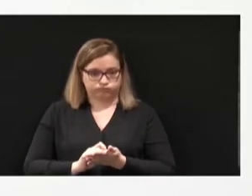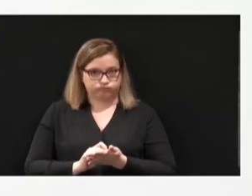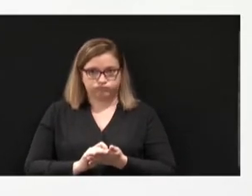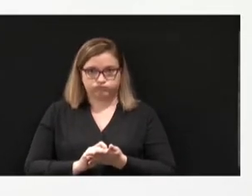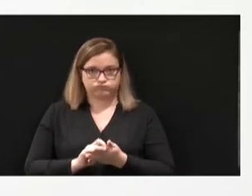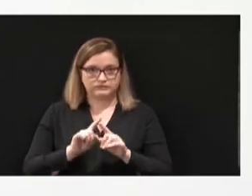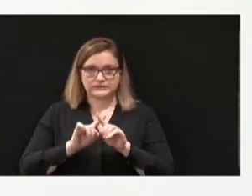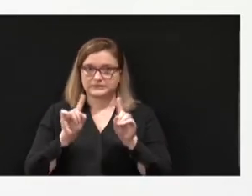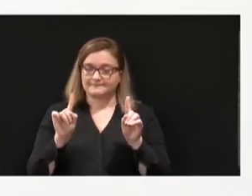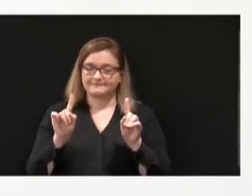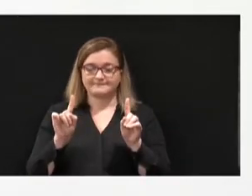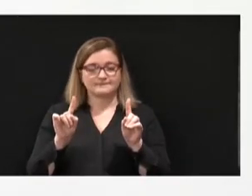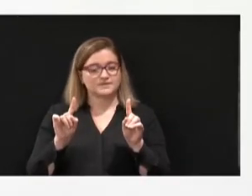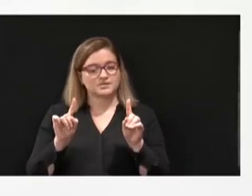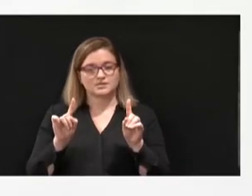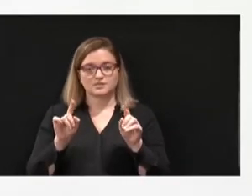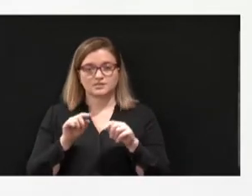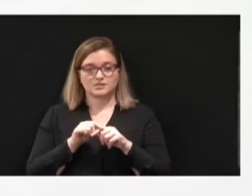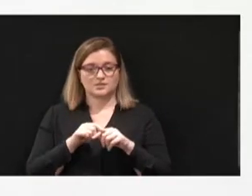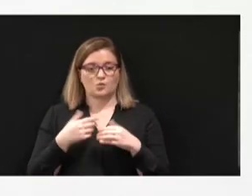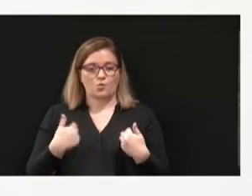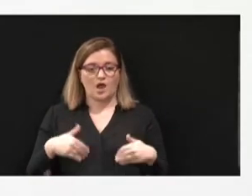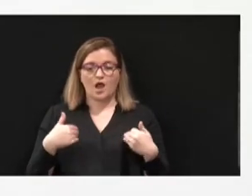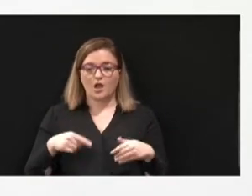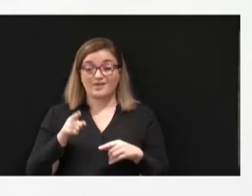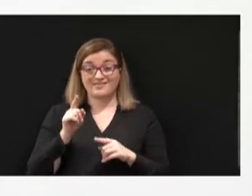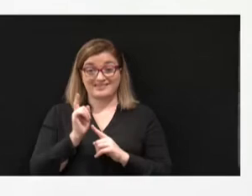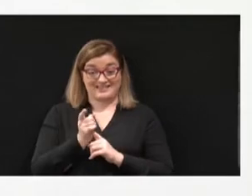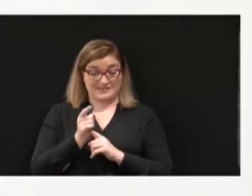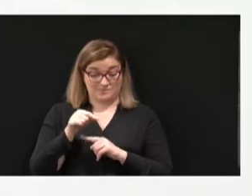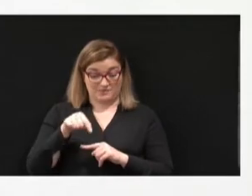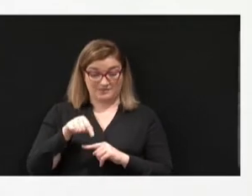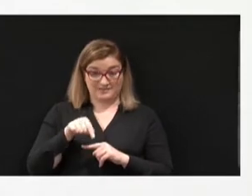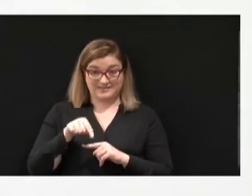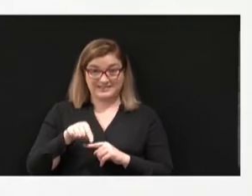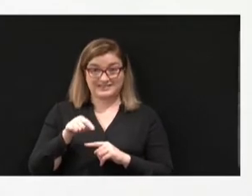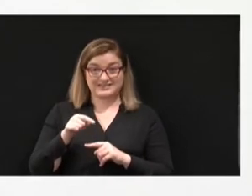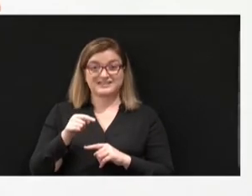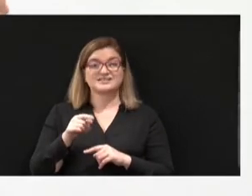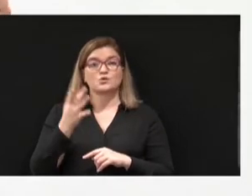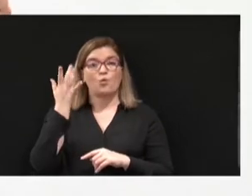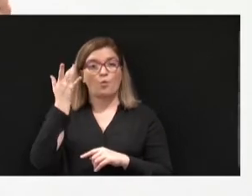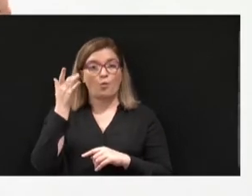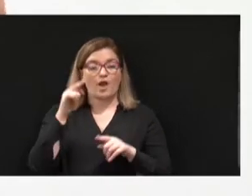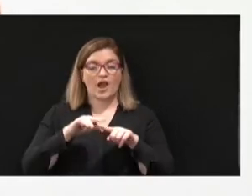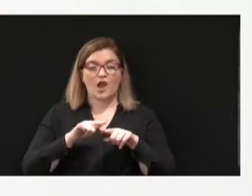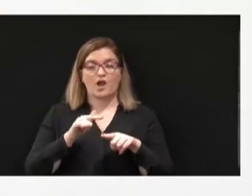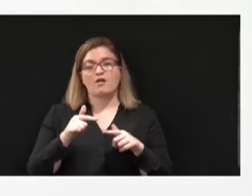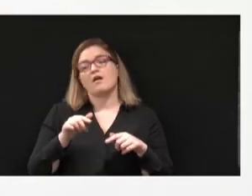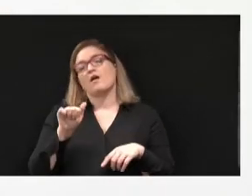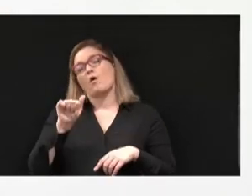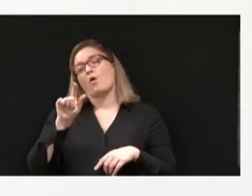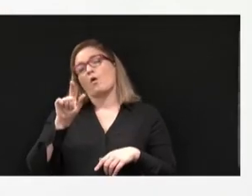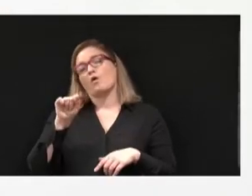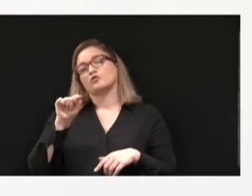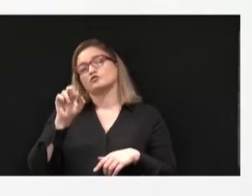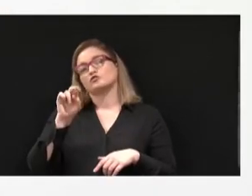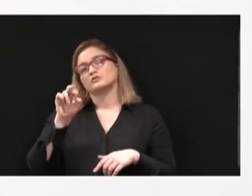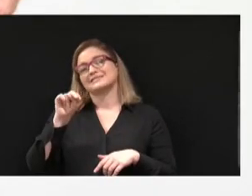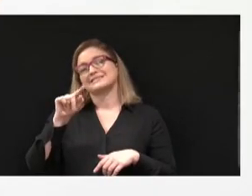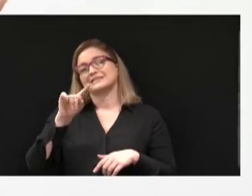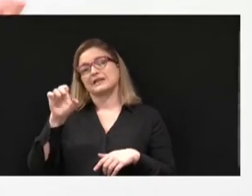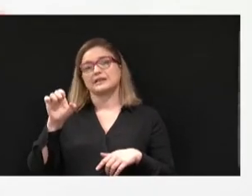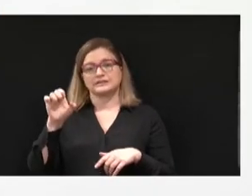know, I just thought at that moment, this is why alternate assessments are such a wonderful idea. You know, if they